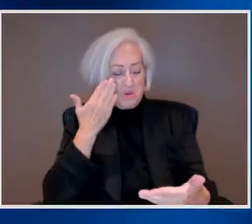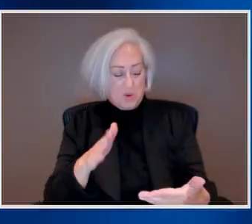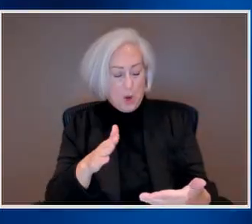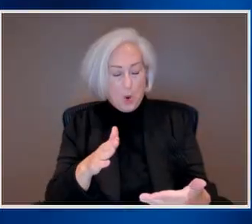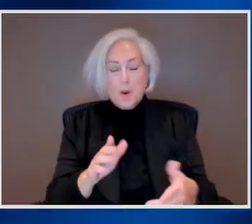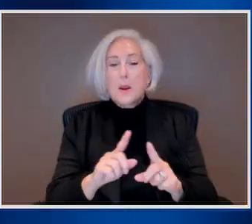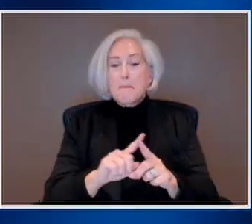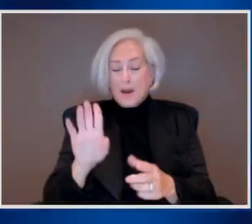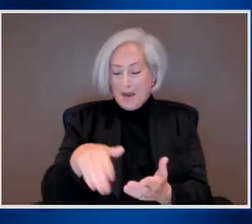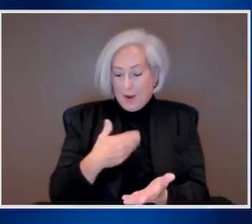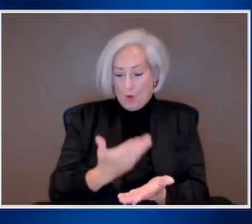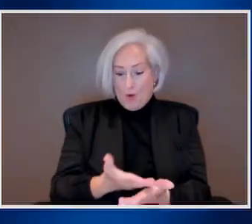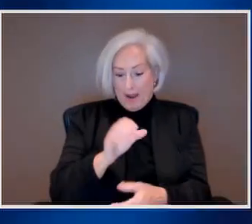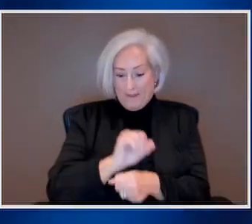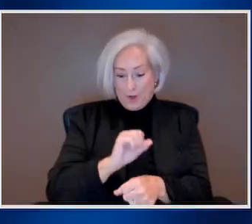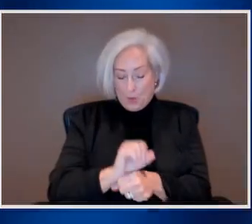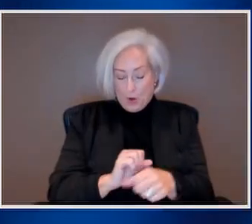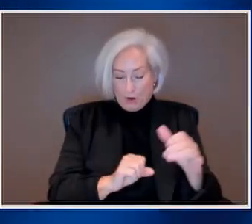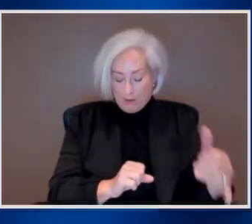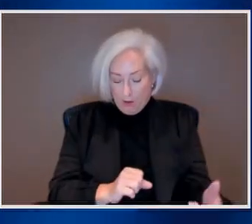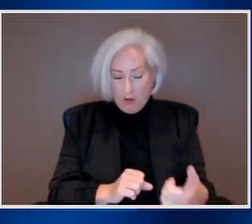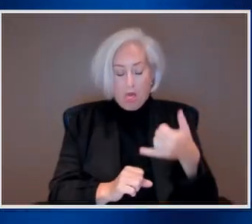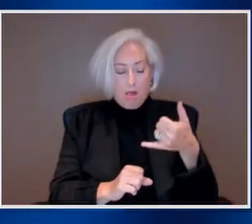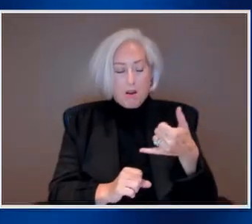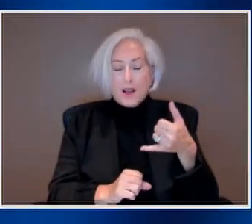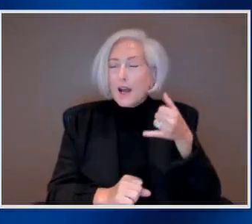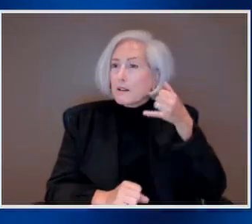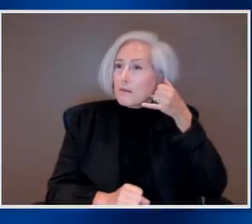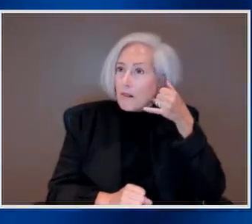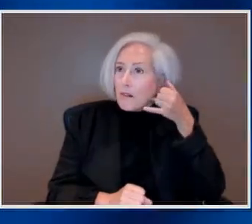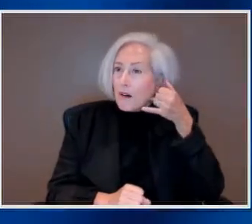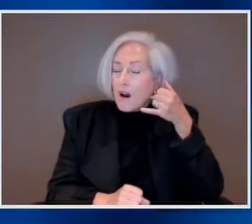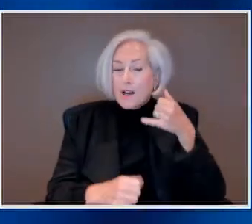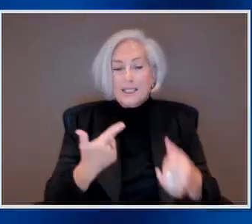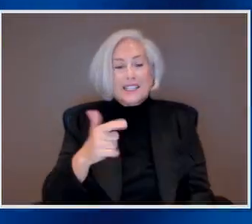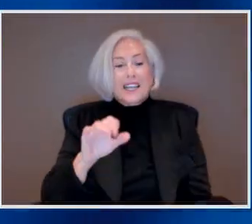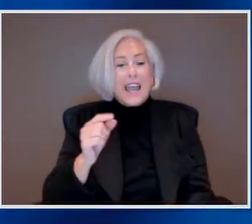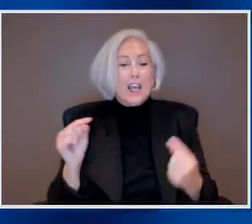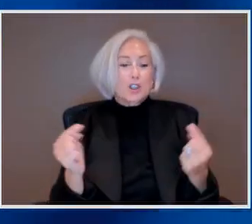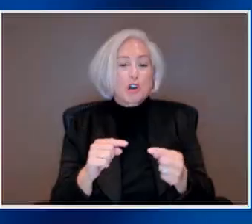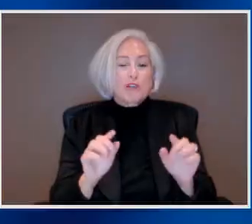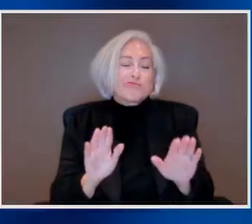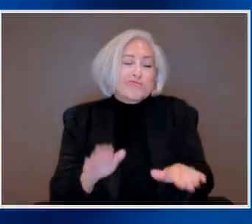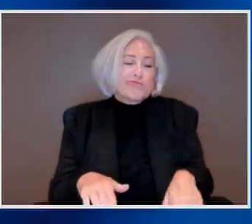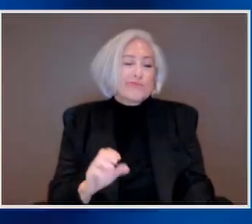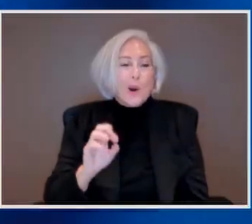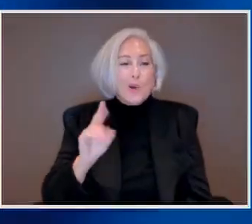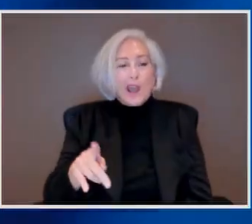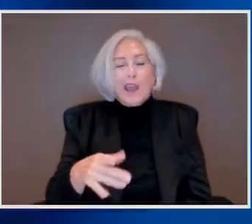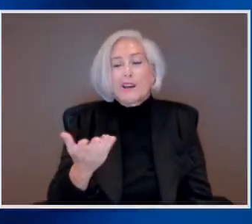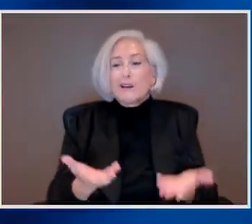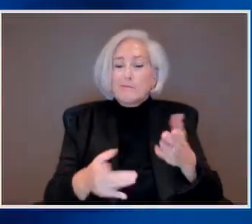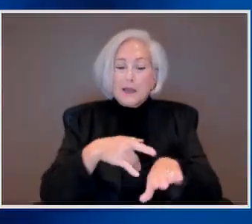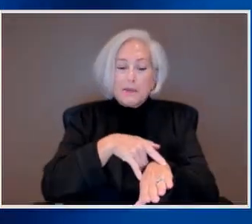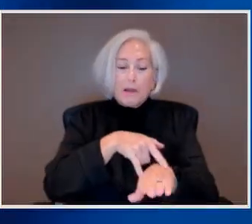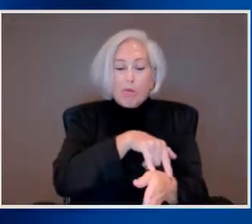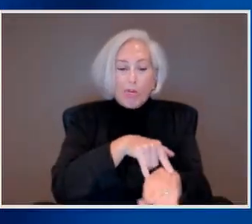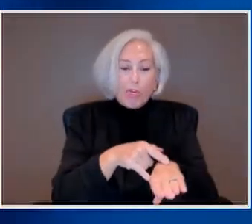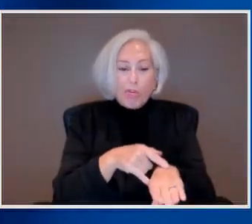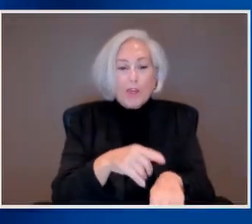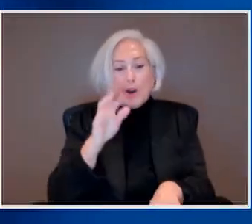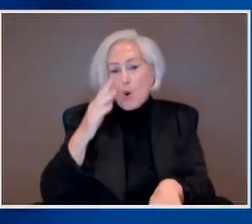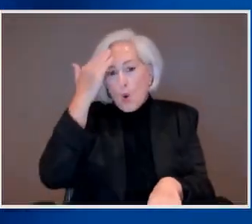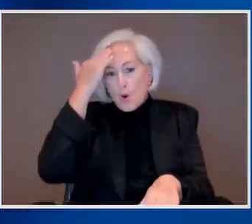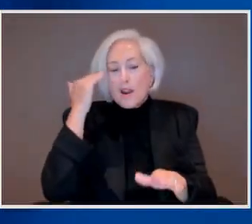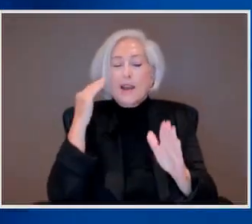call, and I remember him saying that Gage had been hurt, and I was like, okay, maybe a rolled ankle, maybe a concussion, like he can't drive. I